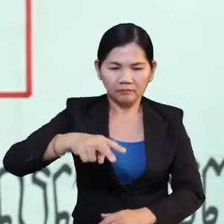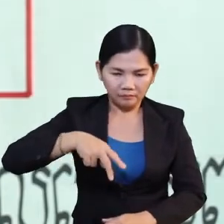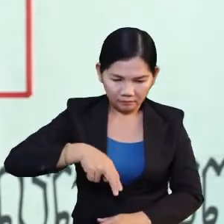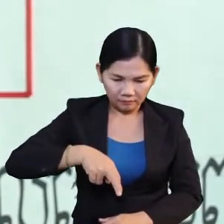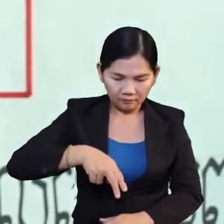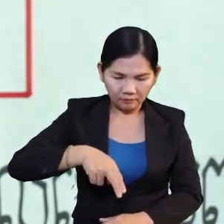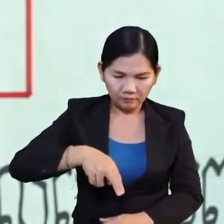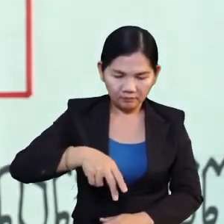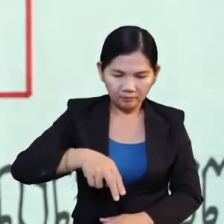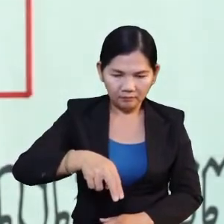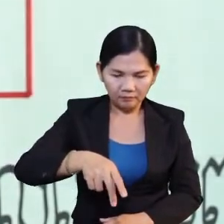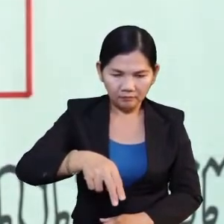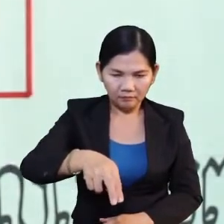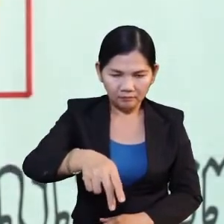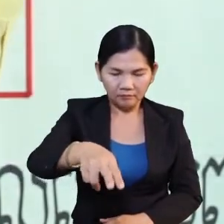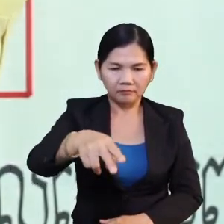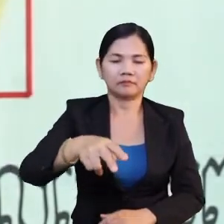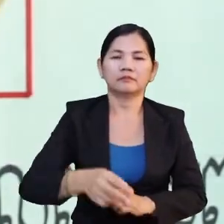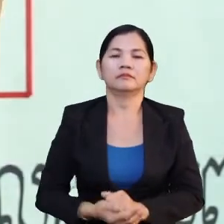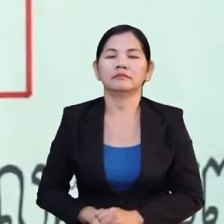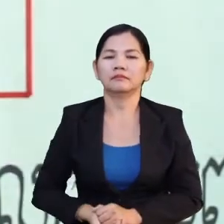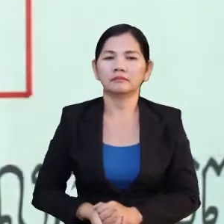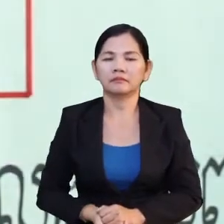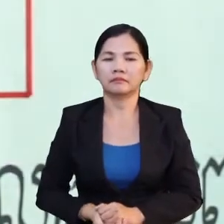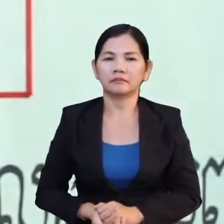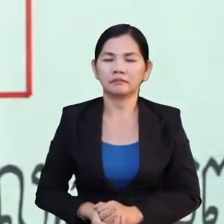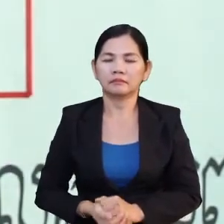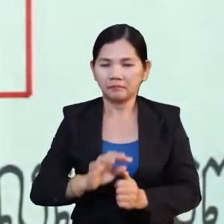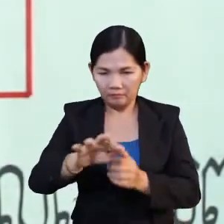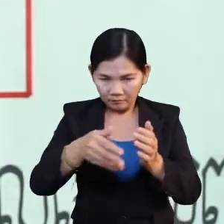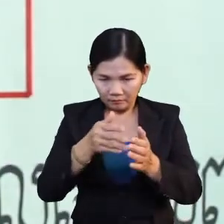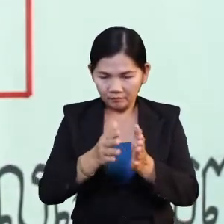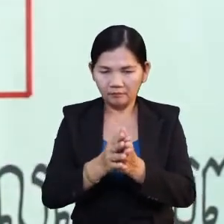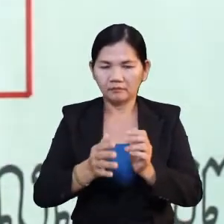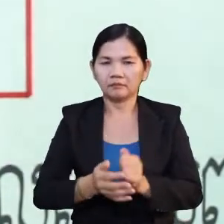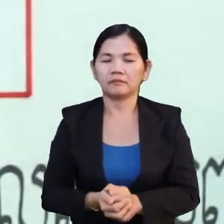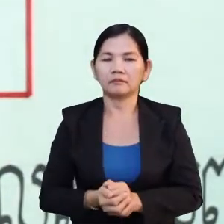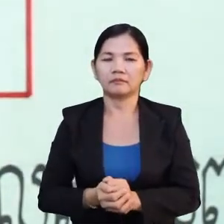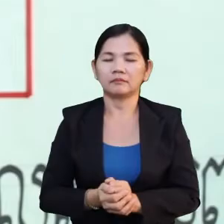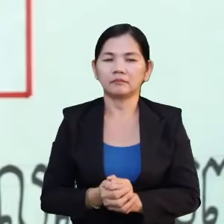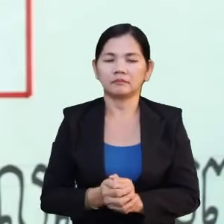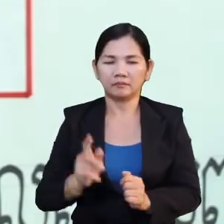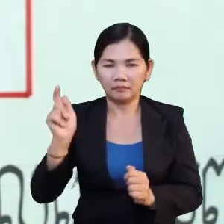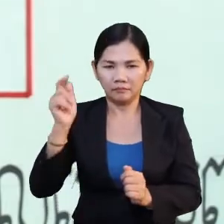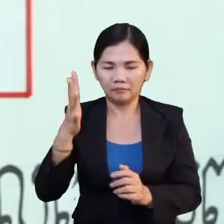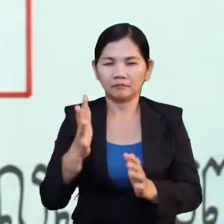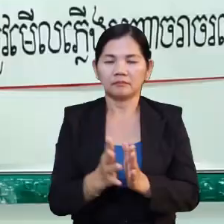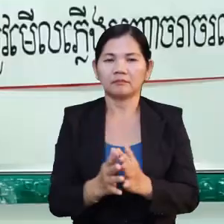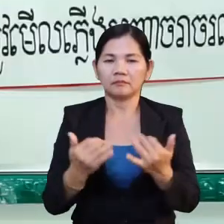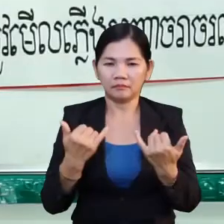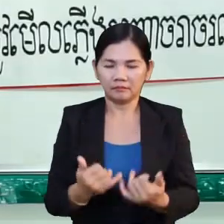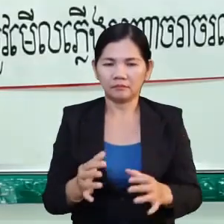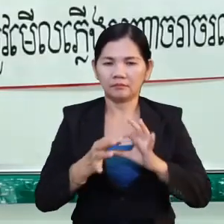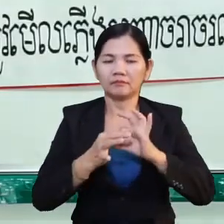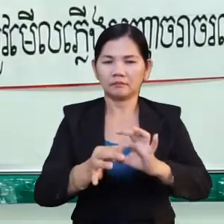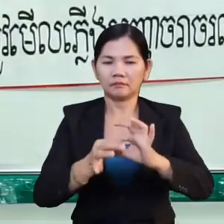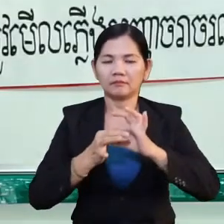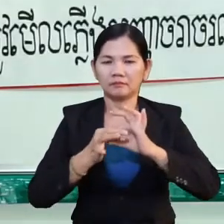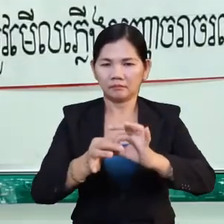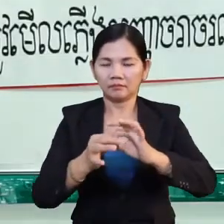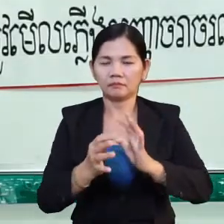no, cat the tung, knoll. Chan ocon con con, young young man curl your creepy chan, like pet pon